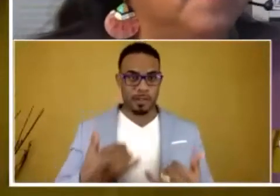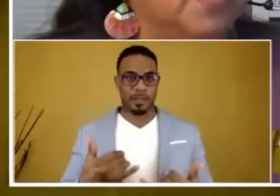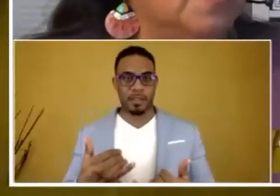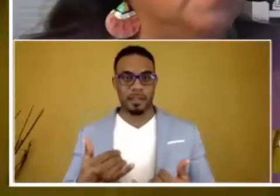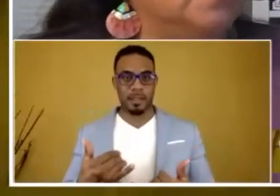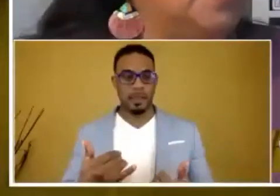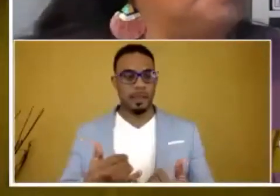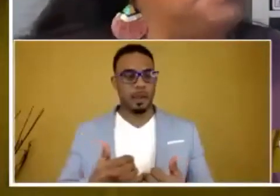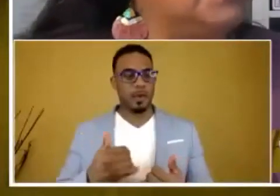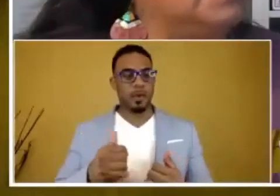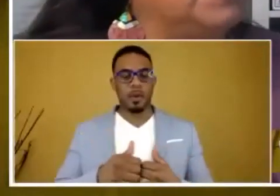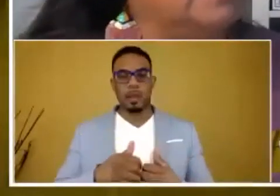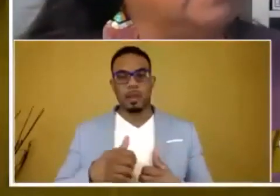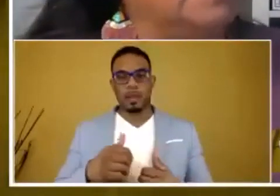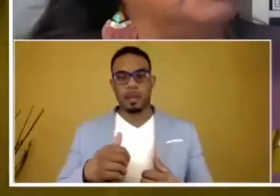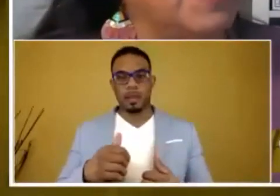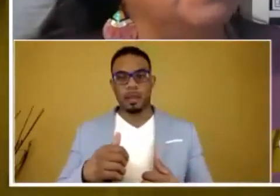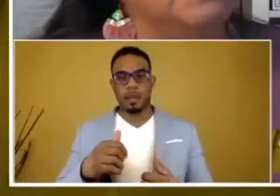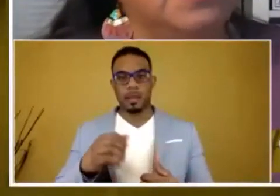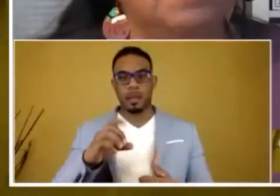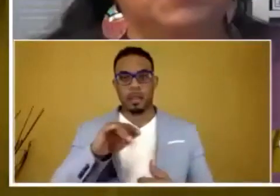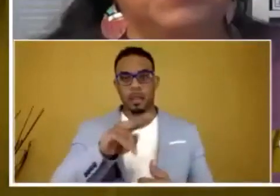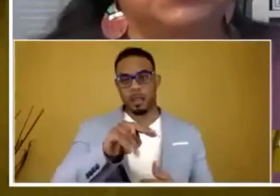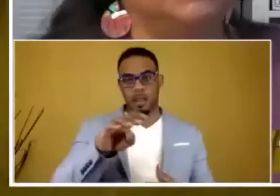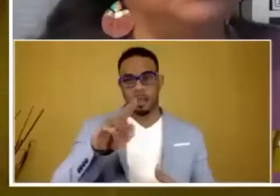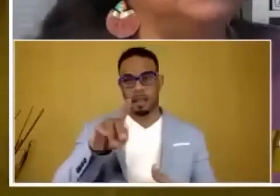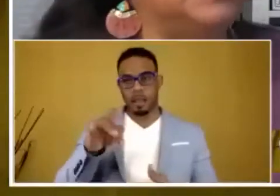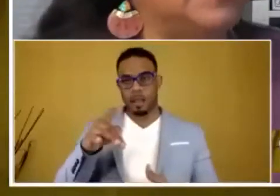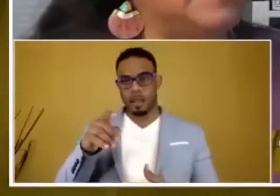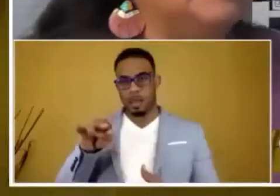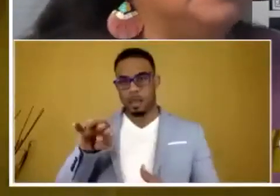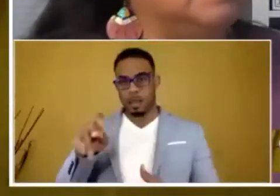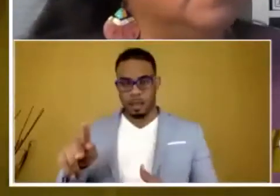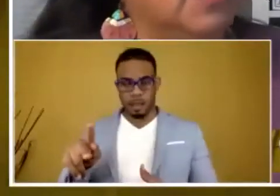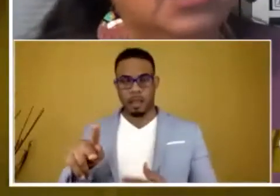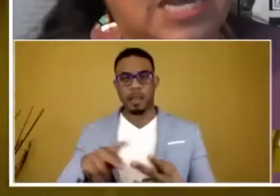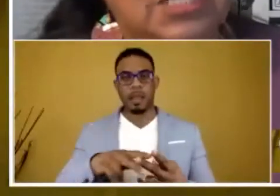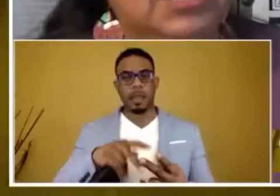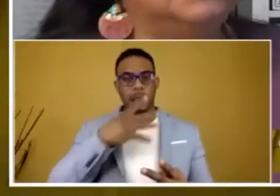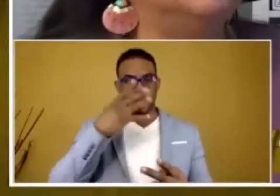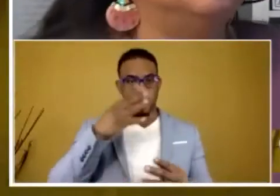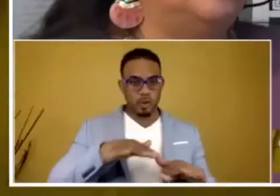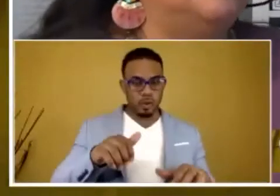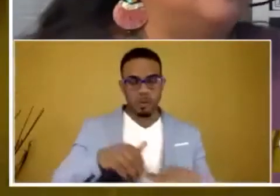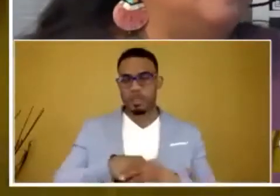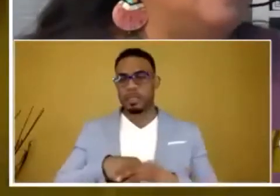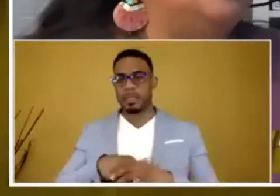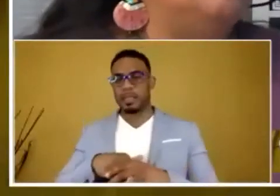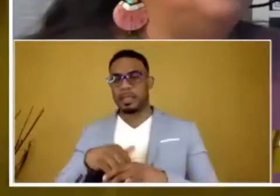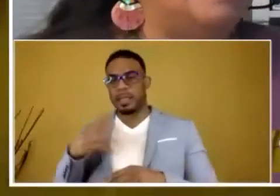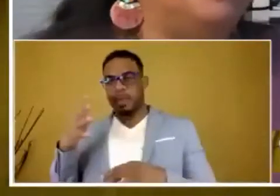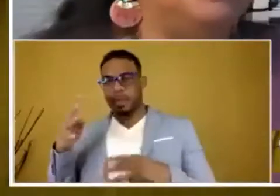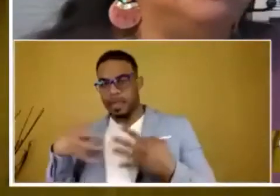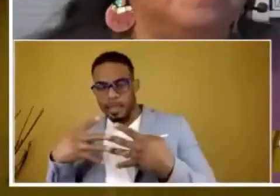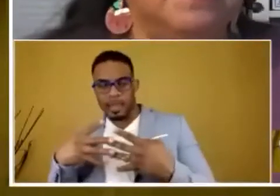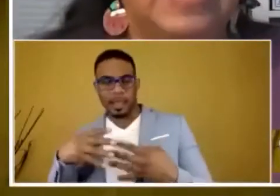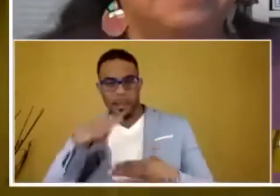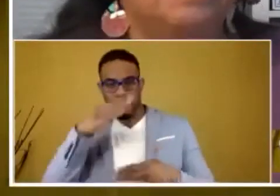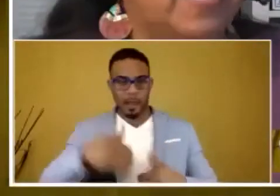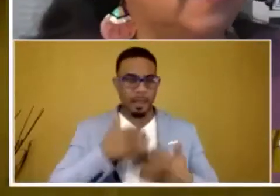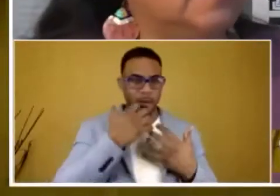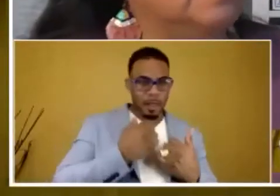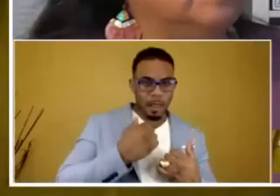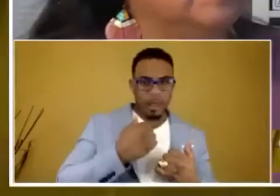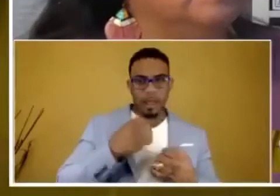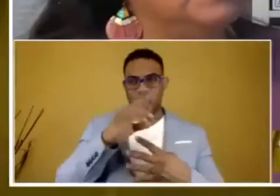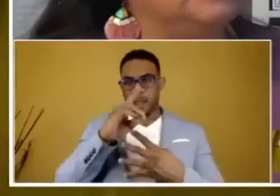Colin Kaepernick and Black Lives Matter, immigrant children in caves, in cages, and no dapple,